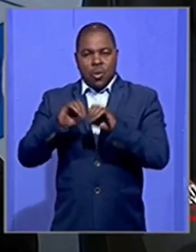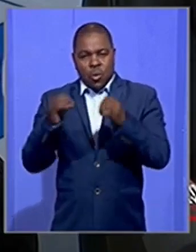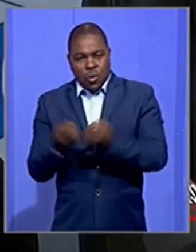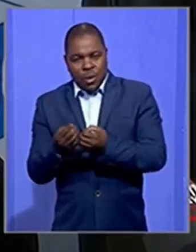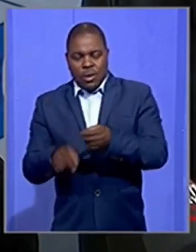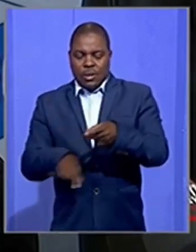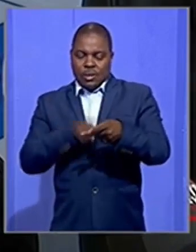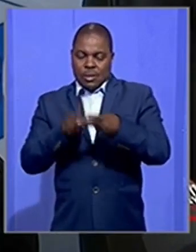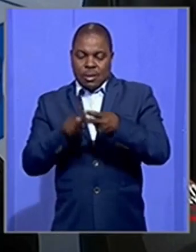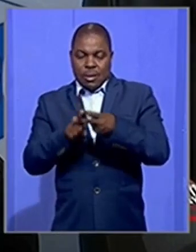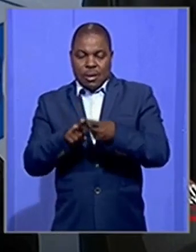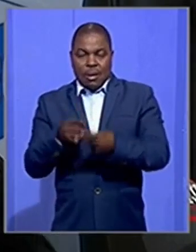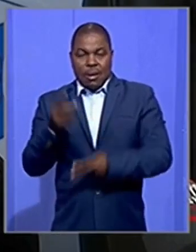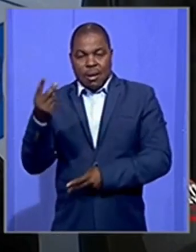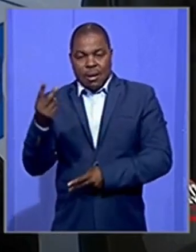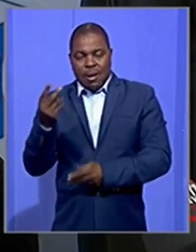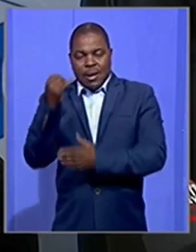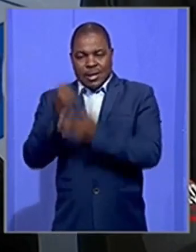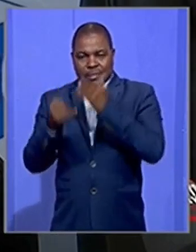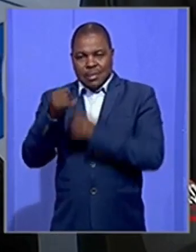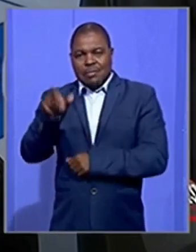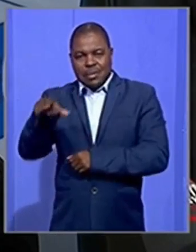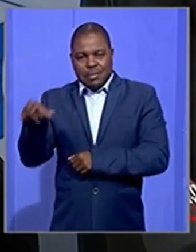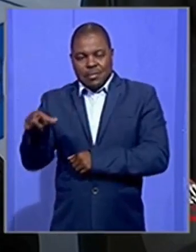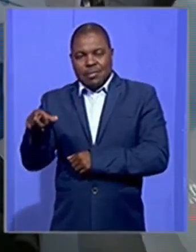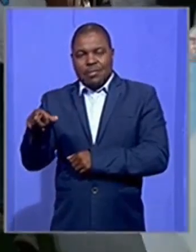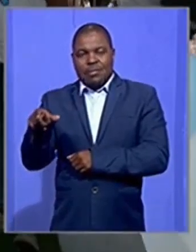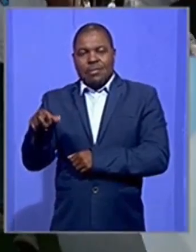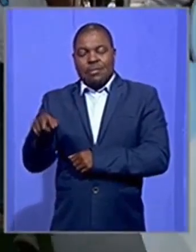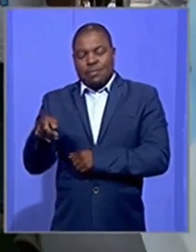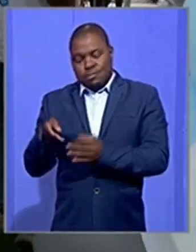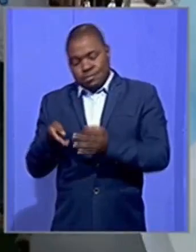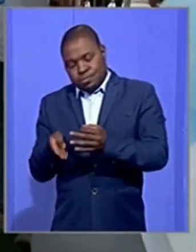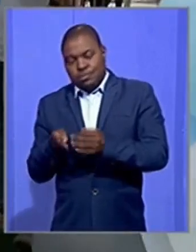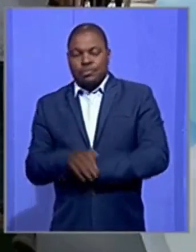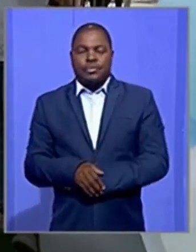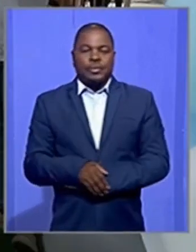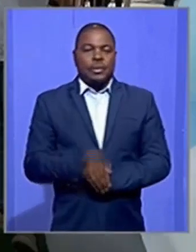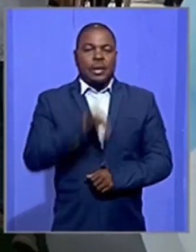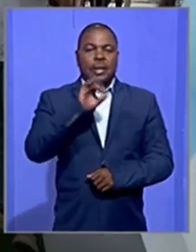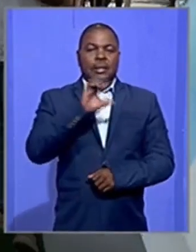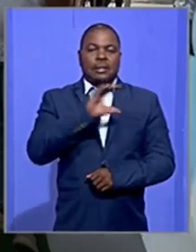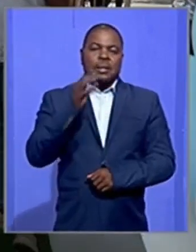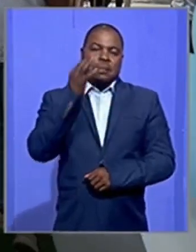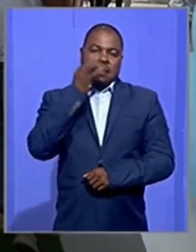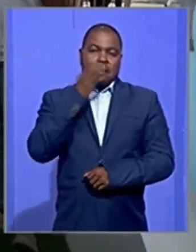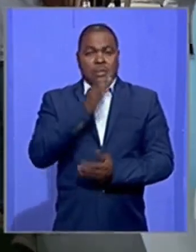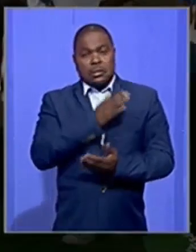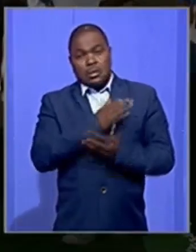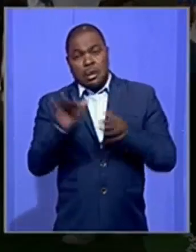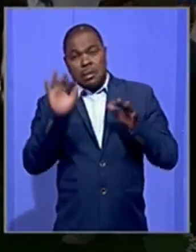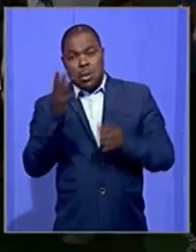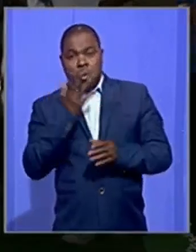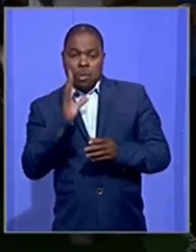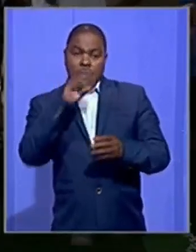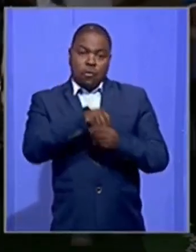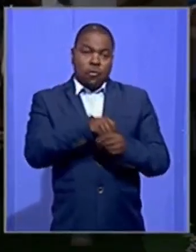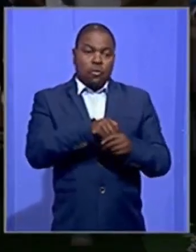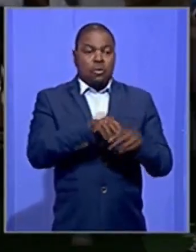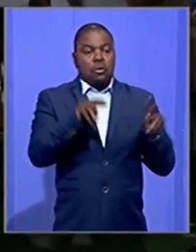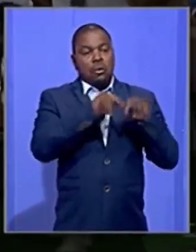well as independent candidates. IEC ya re ba ba batlang go tsenela ditlhopho kakaretso